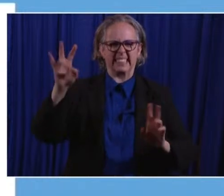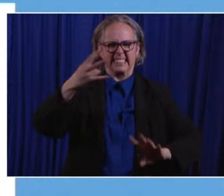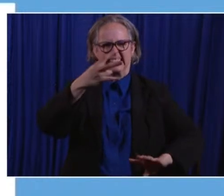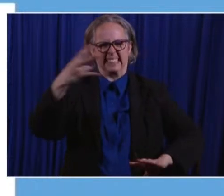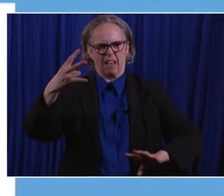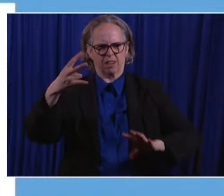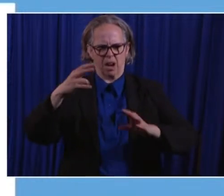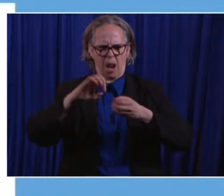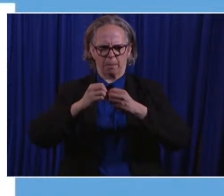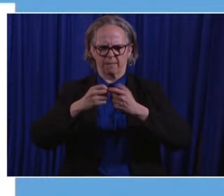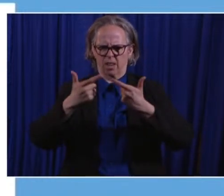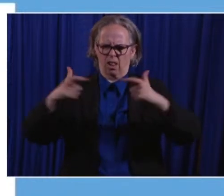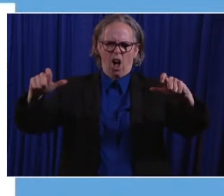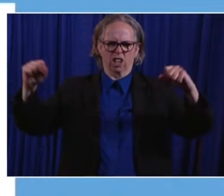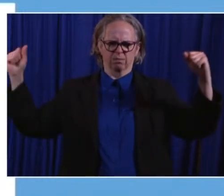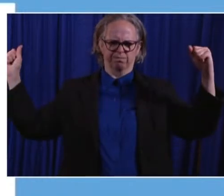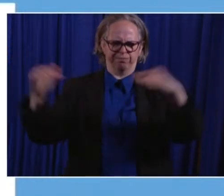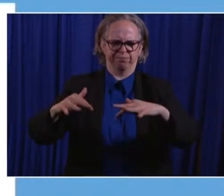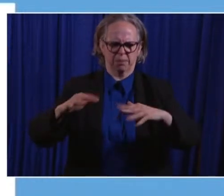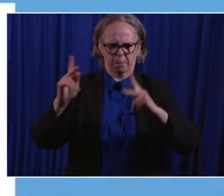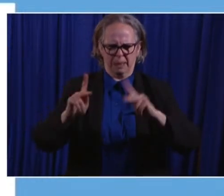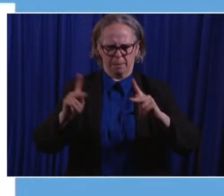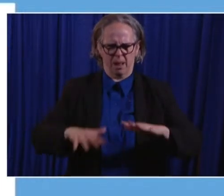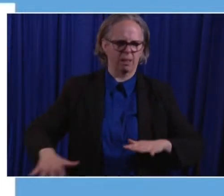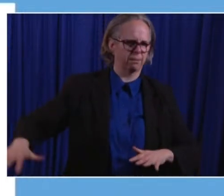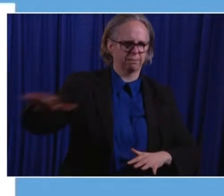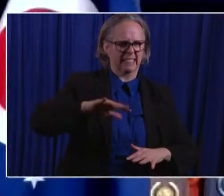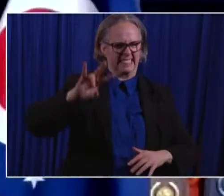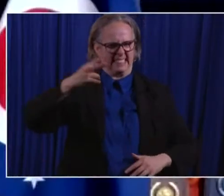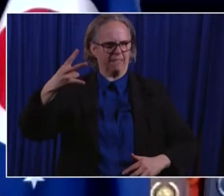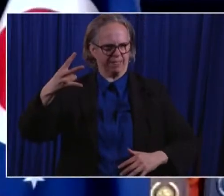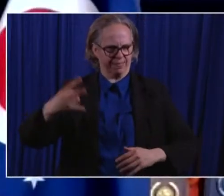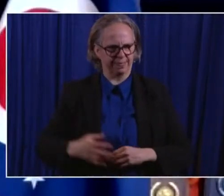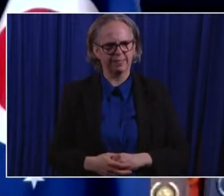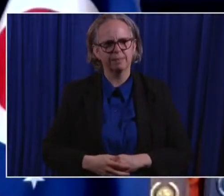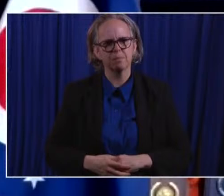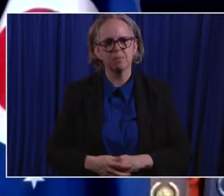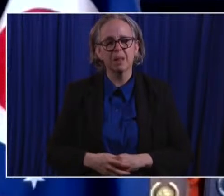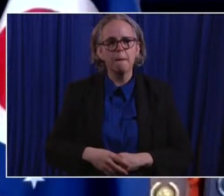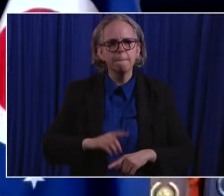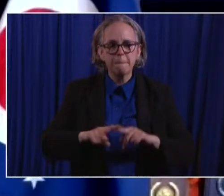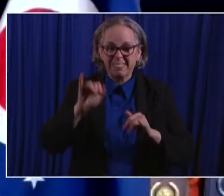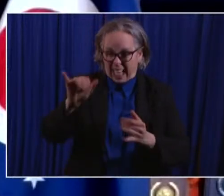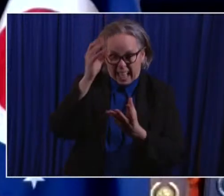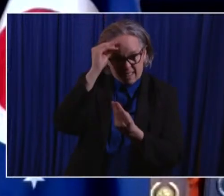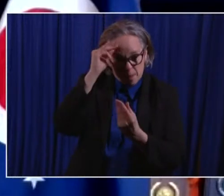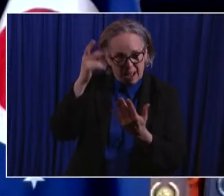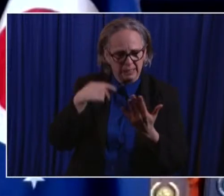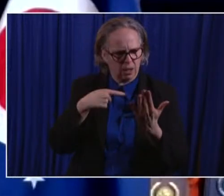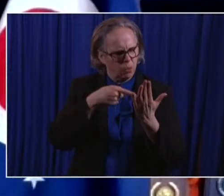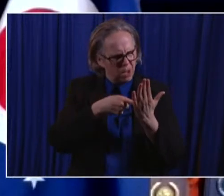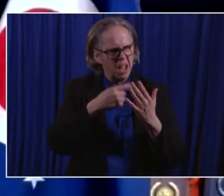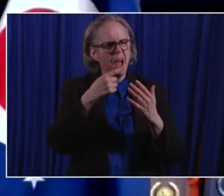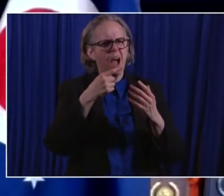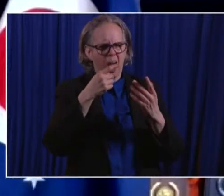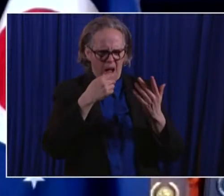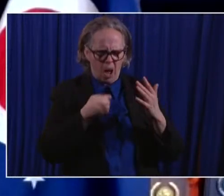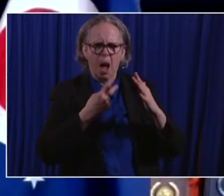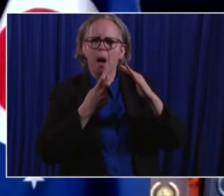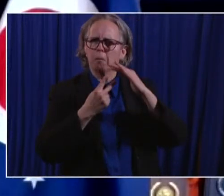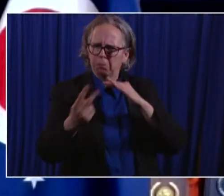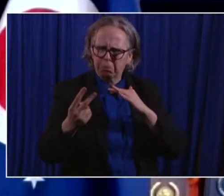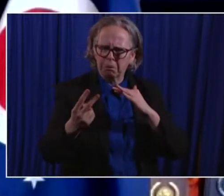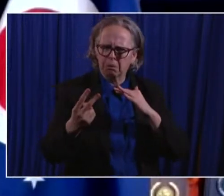country. But what struck me was how the census statistics were predicting a much lower number for